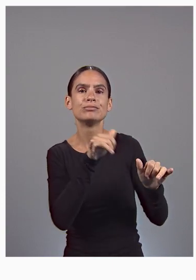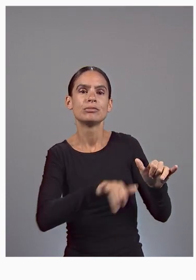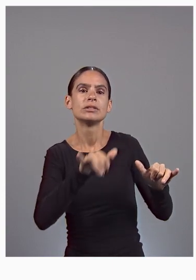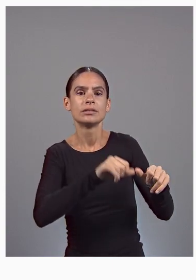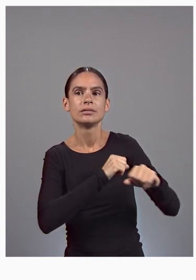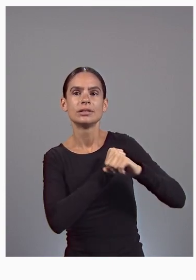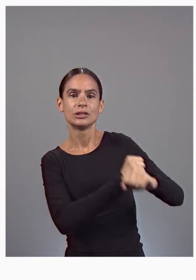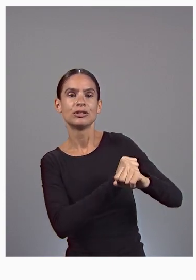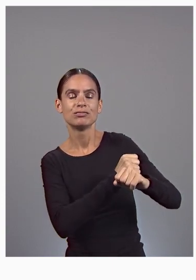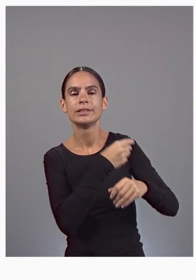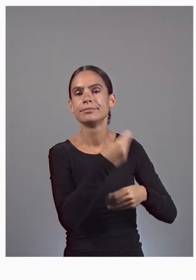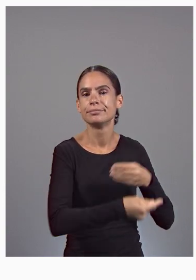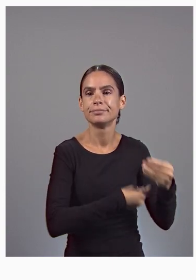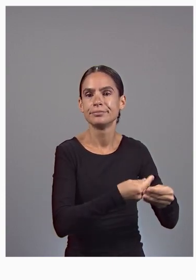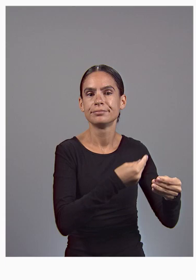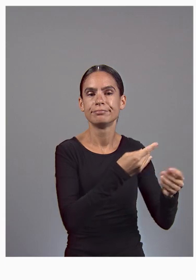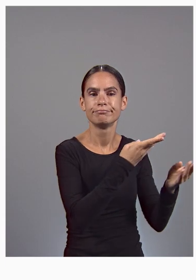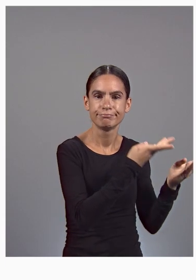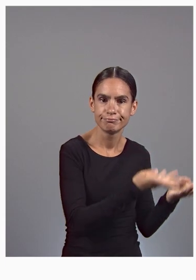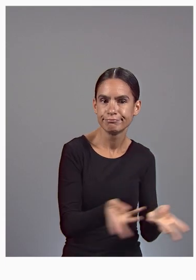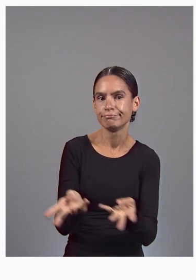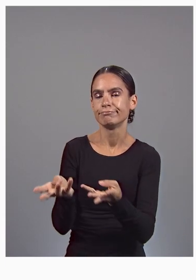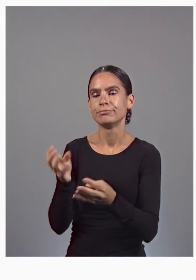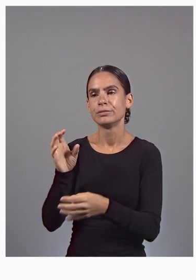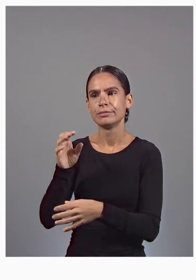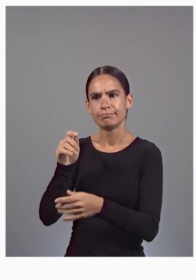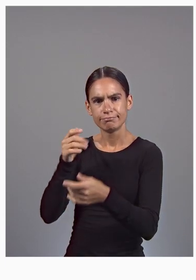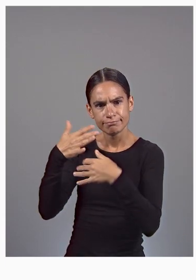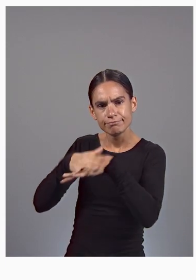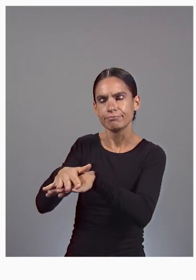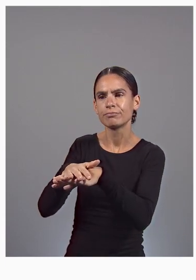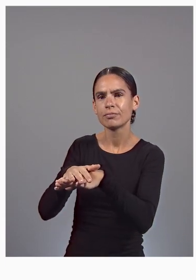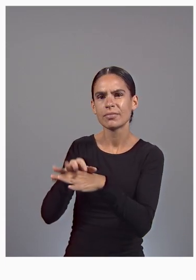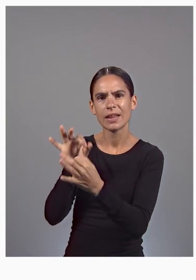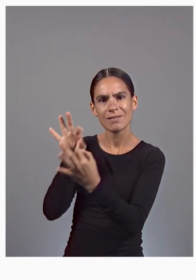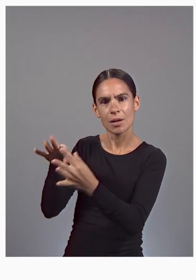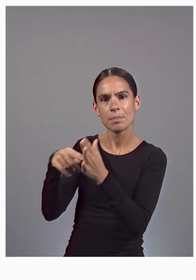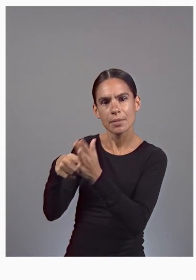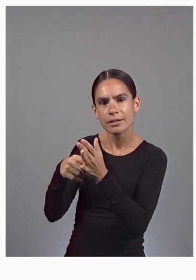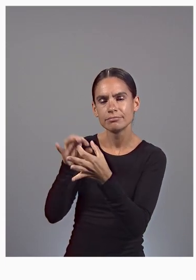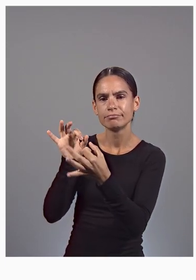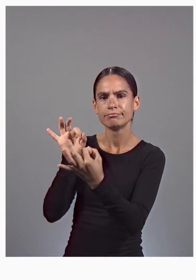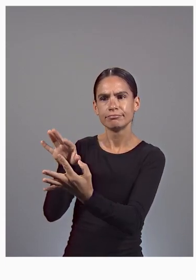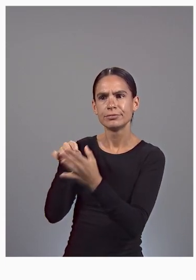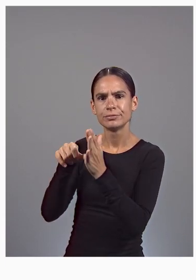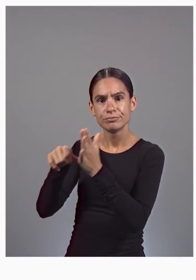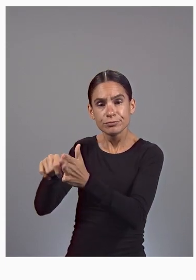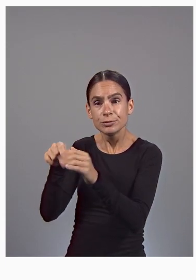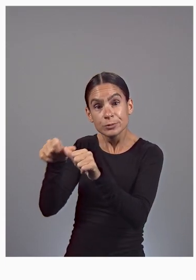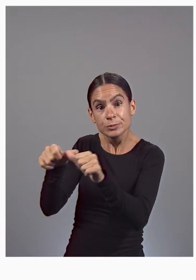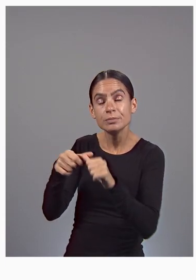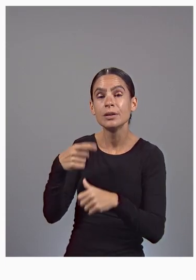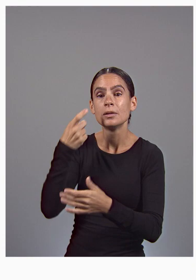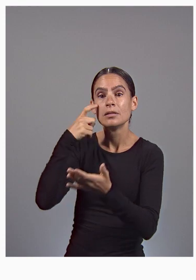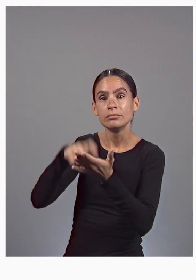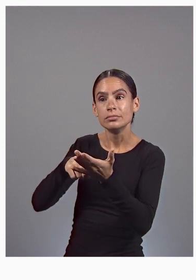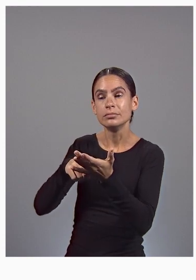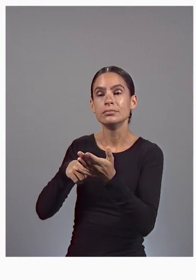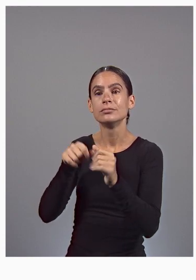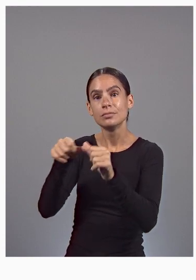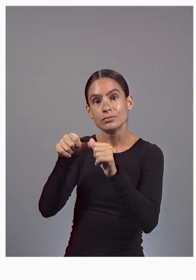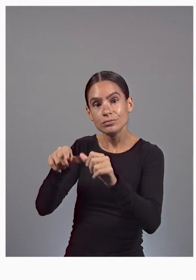into a codified continuous feedback model we call continuous detection, continuous response, or CDCR for